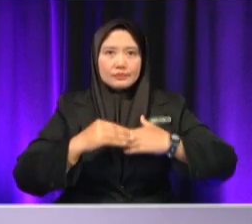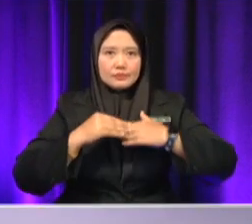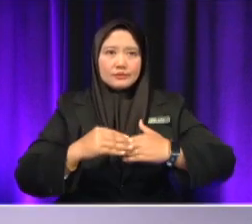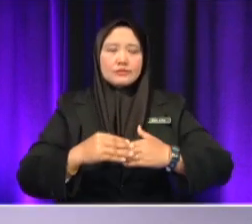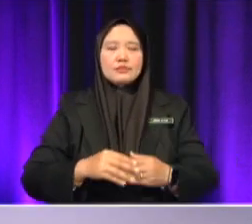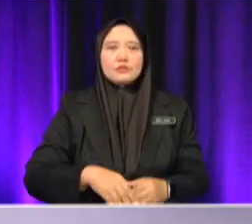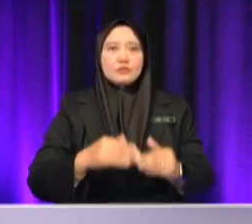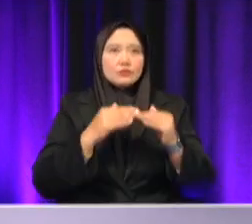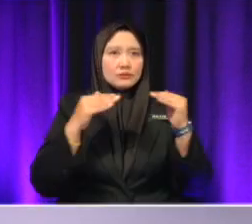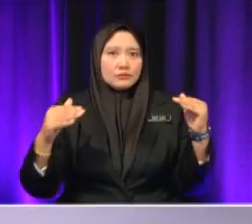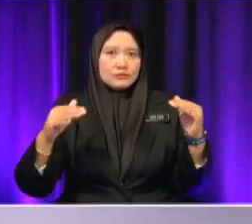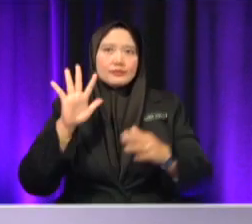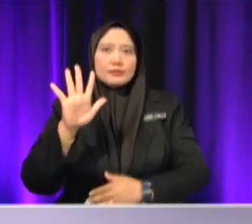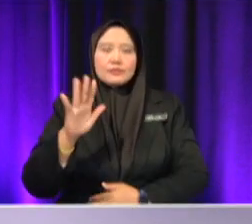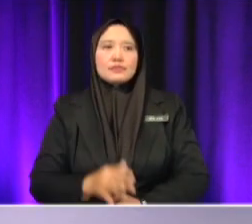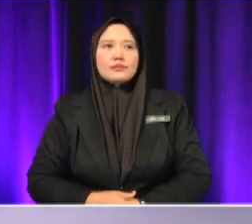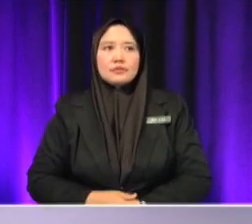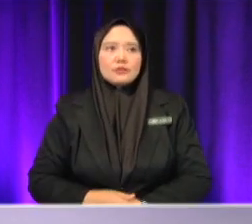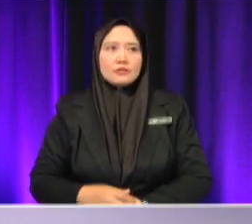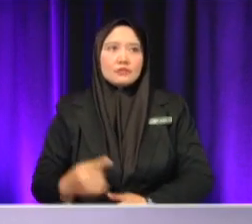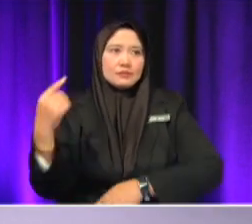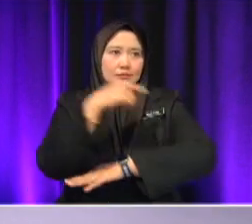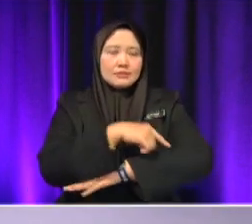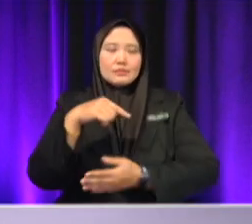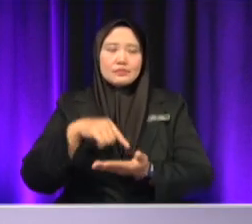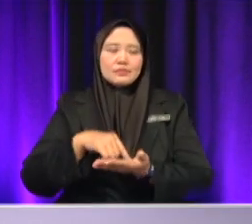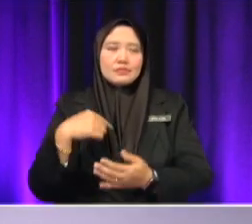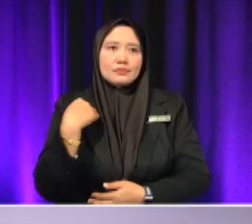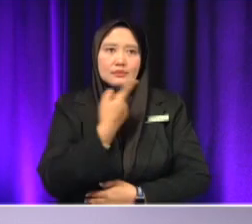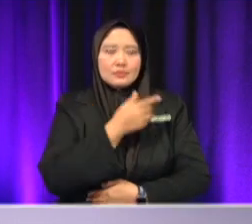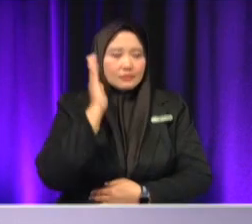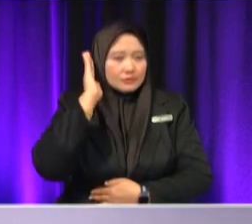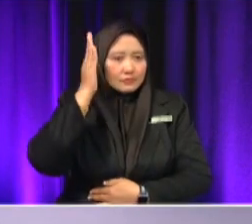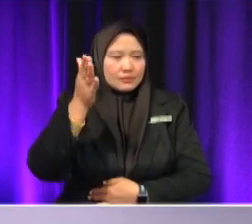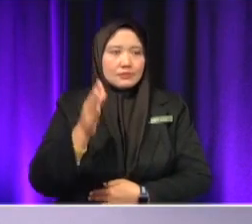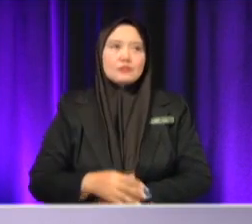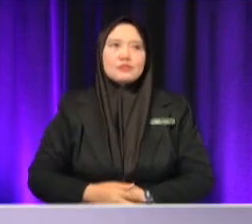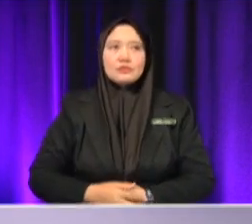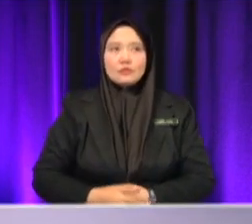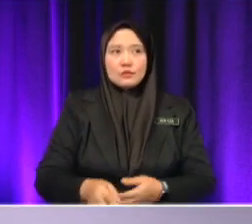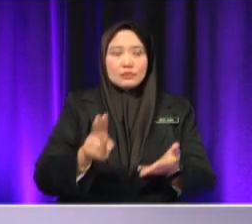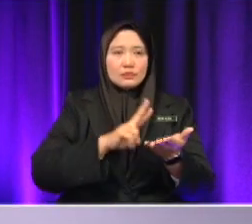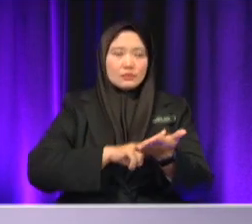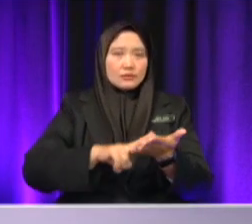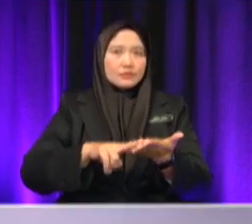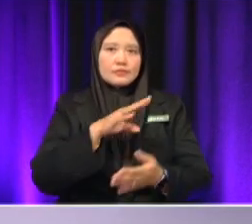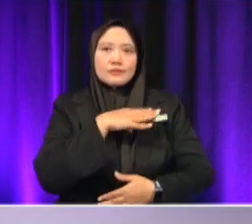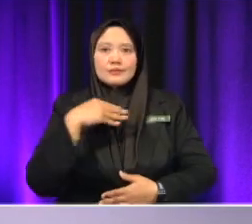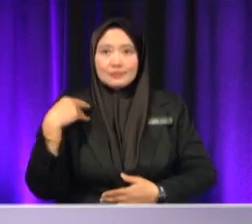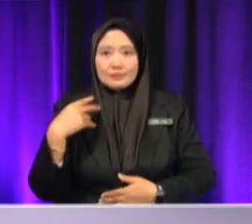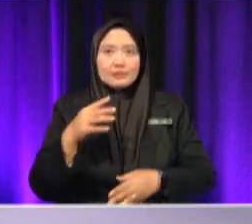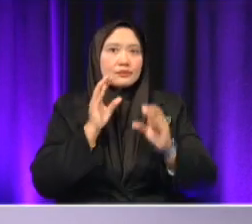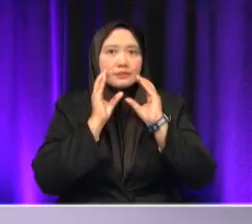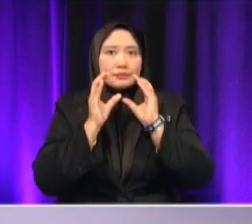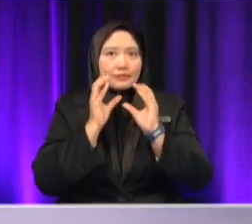pupils. Now, today it's going to be very interesting because we're going to focus on reading and speaking skills. But before that, let me first introduce